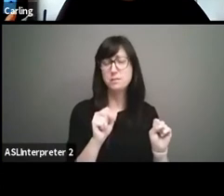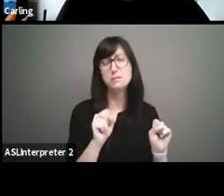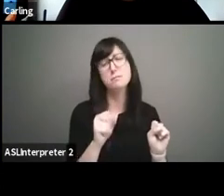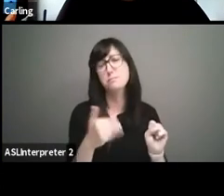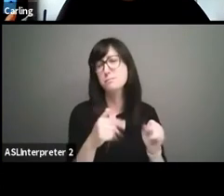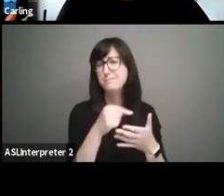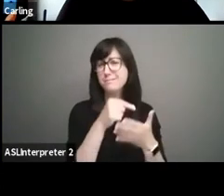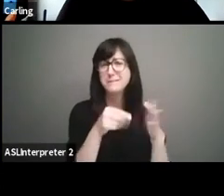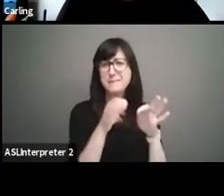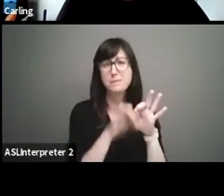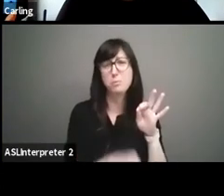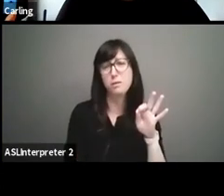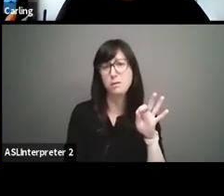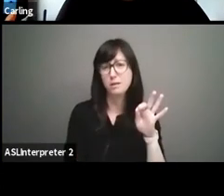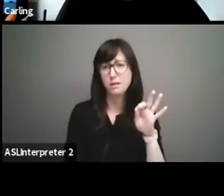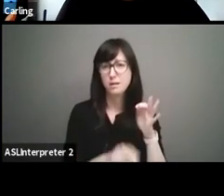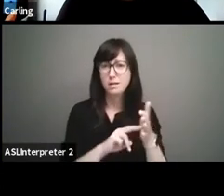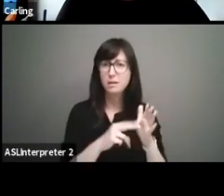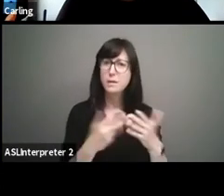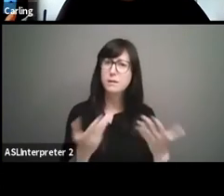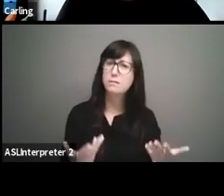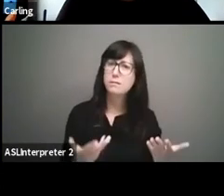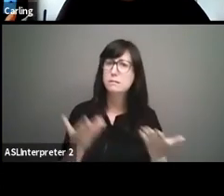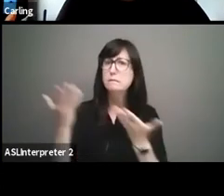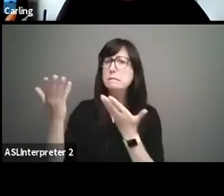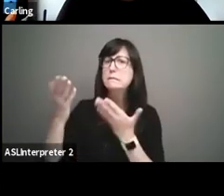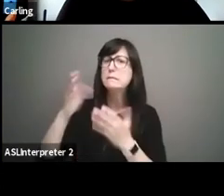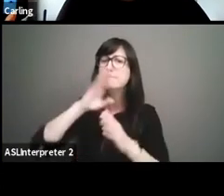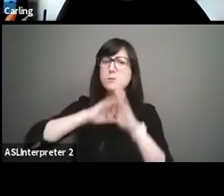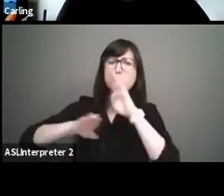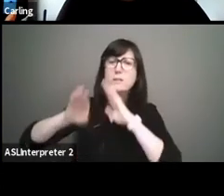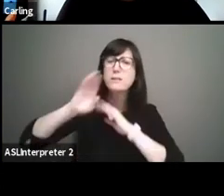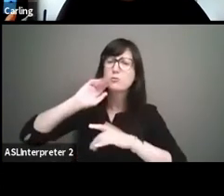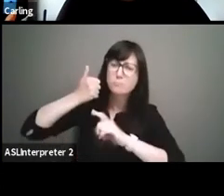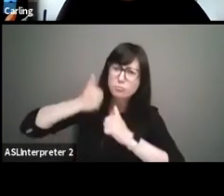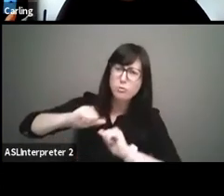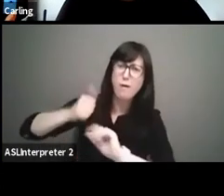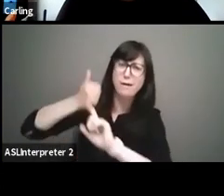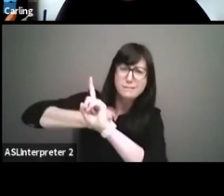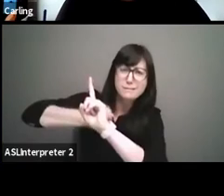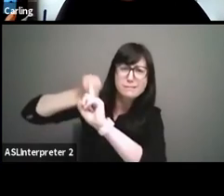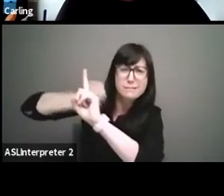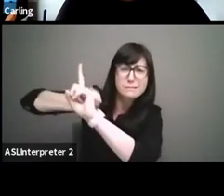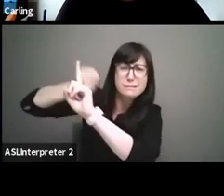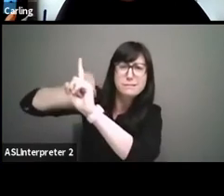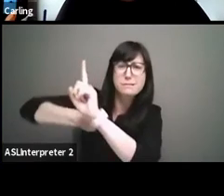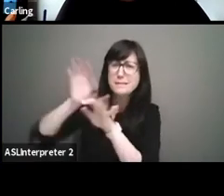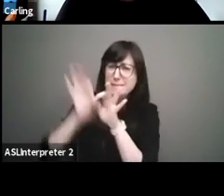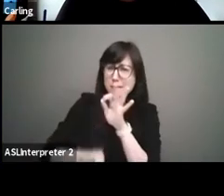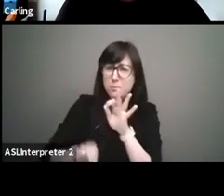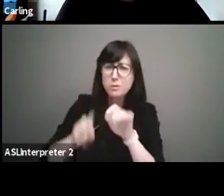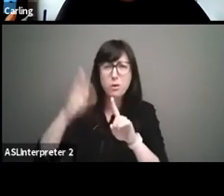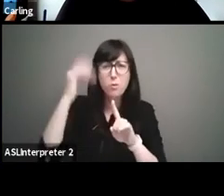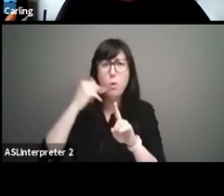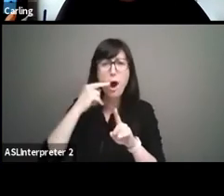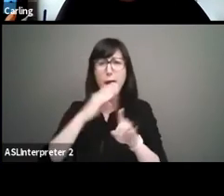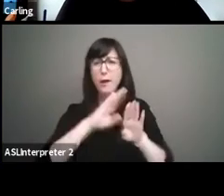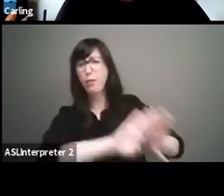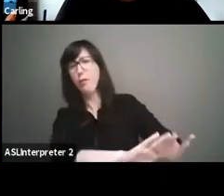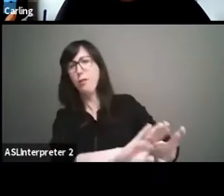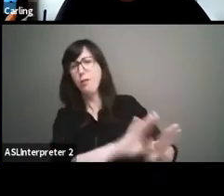that makes this even more frustrating. Like it seems so simple, so why isn't it happening? And so